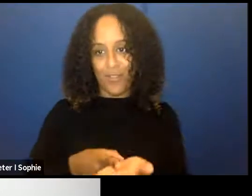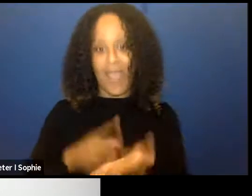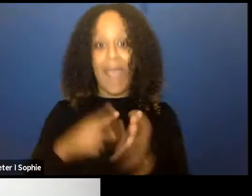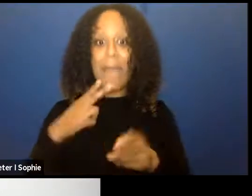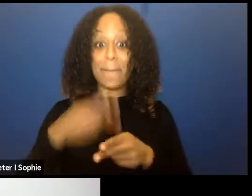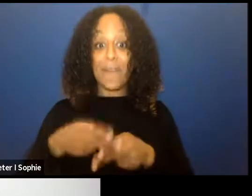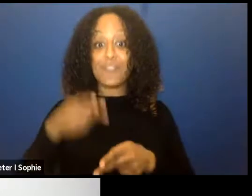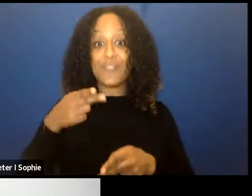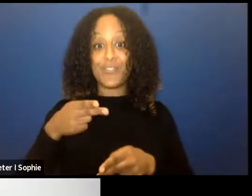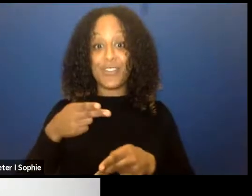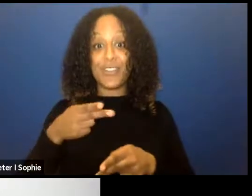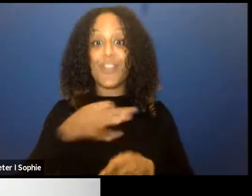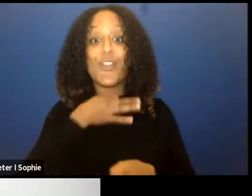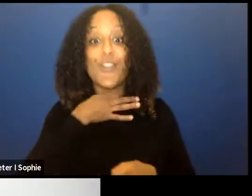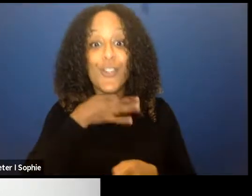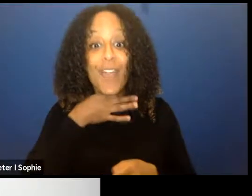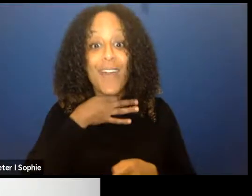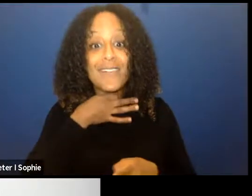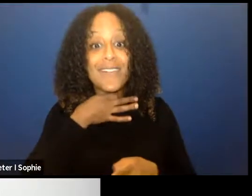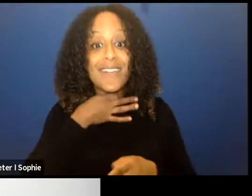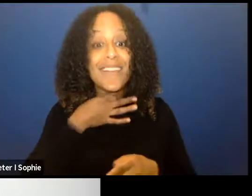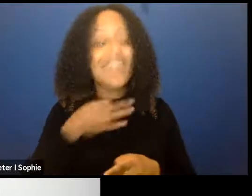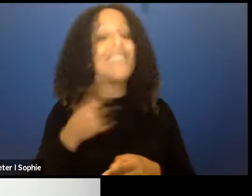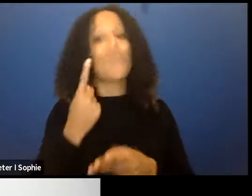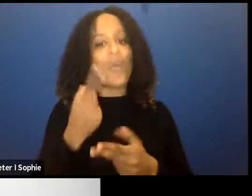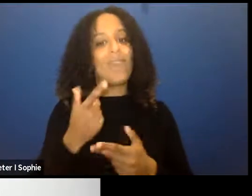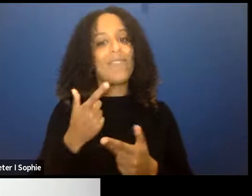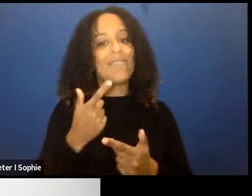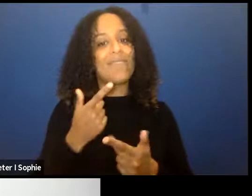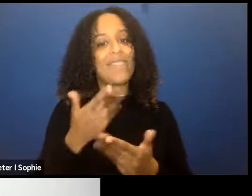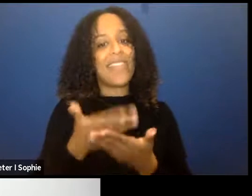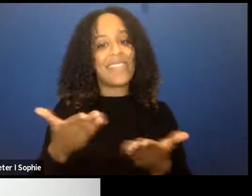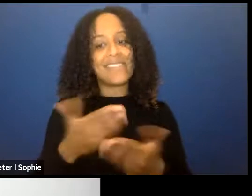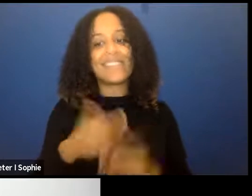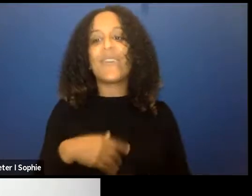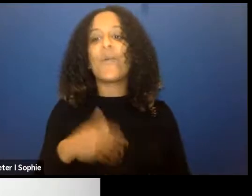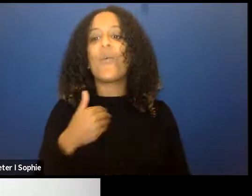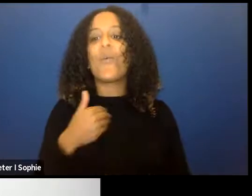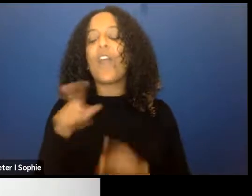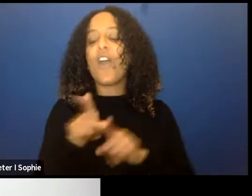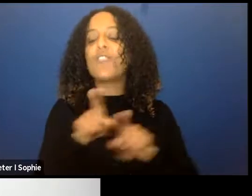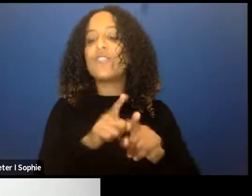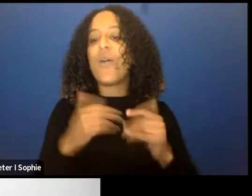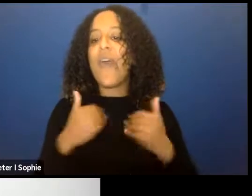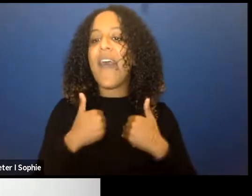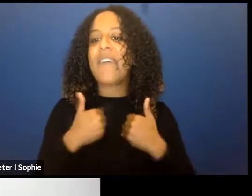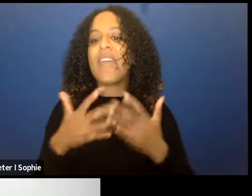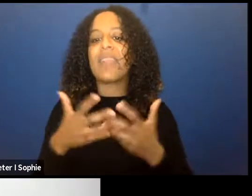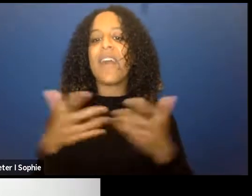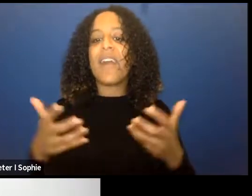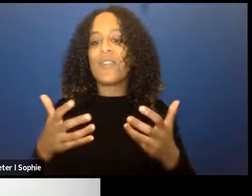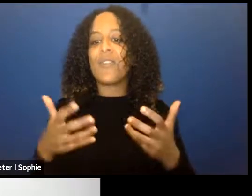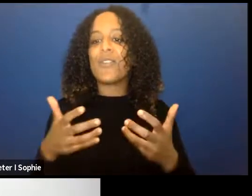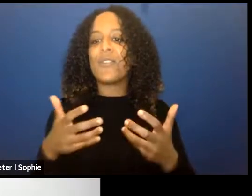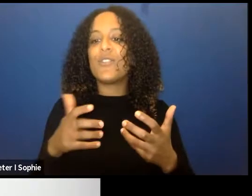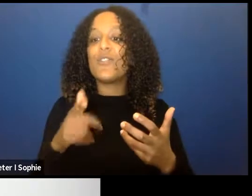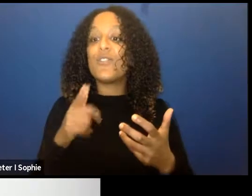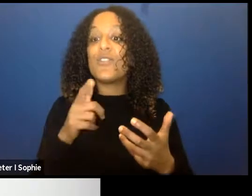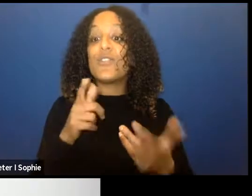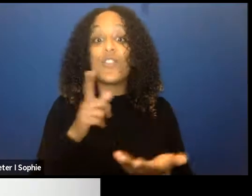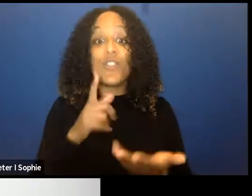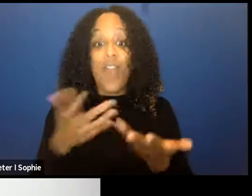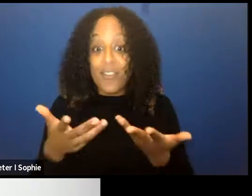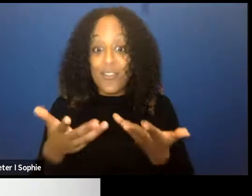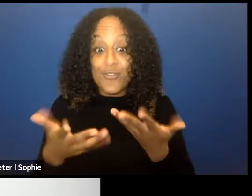mentioned curiosity being one of them, but we also have like a lot of ways where we just say, talk to